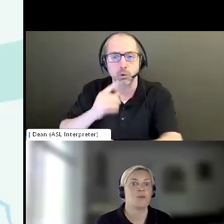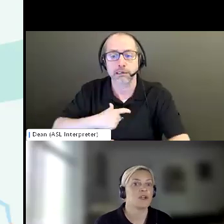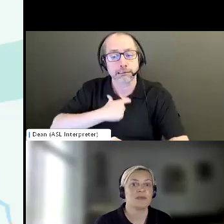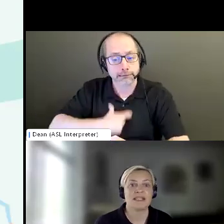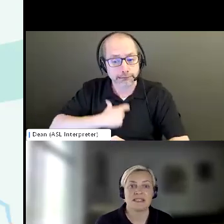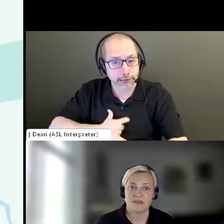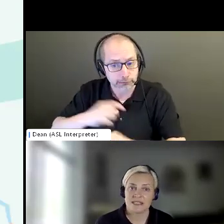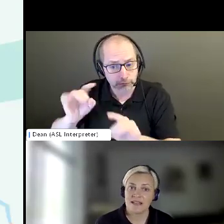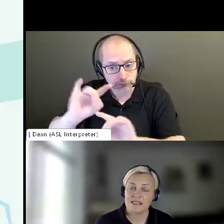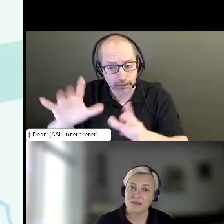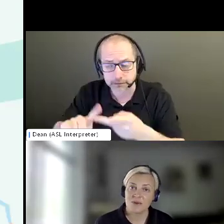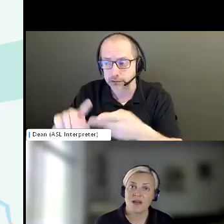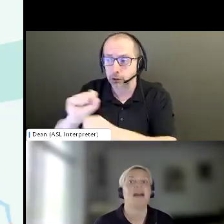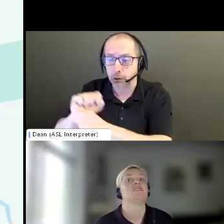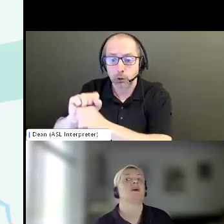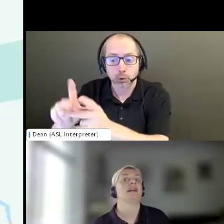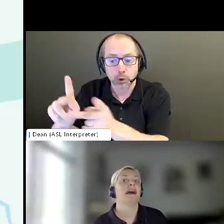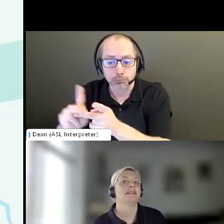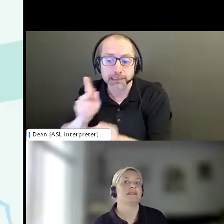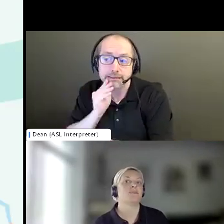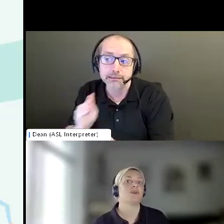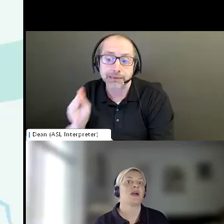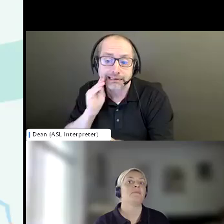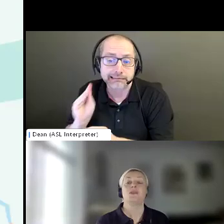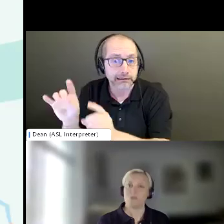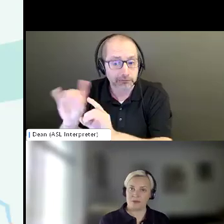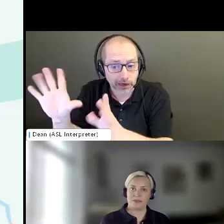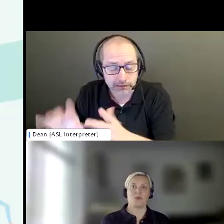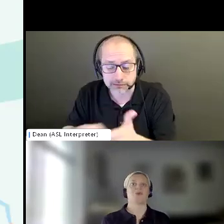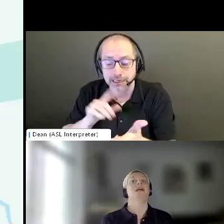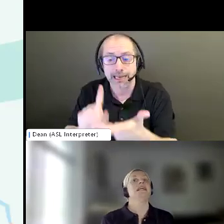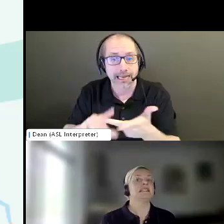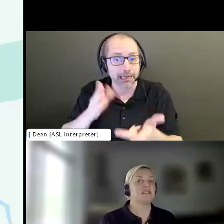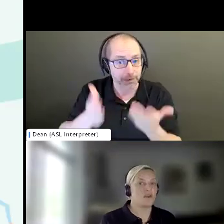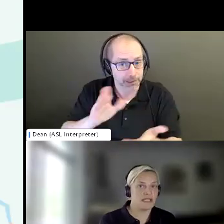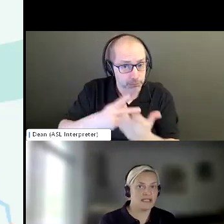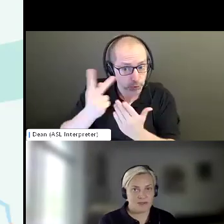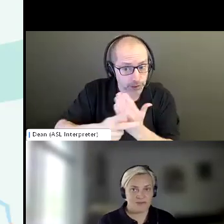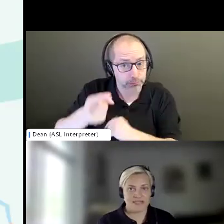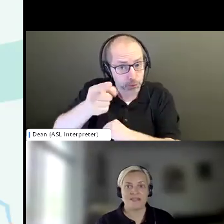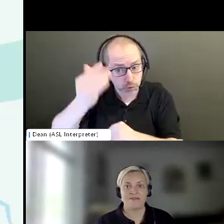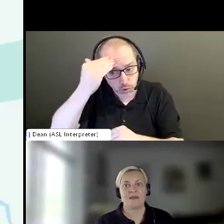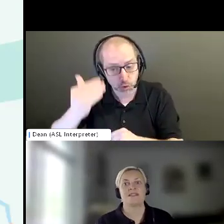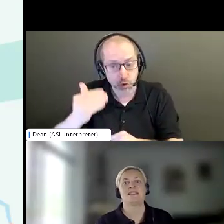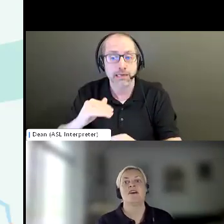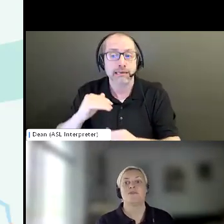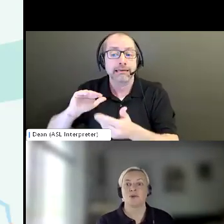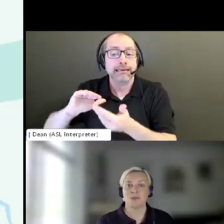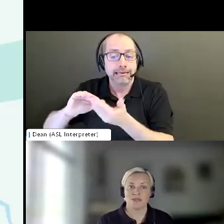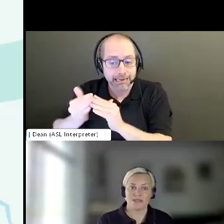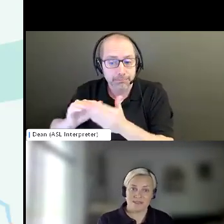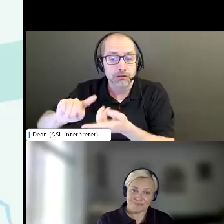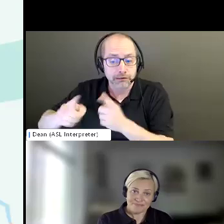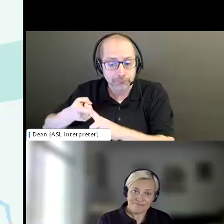a workplace domestic violence program, as well as the program that you probably know, It's Not Right, Neighbors, Friends, and Families for